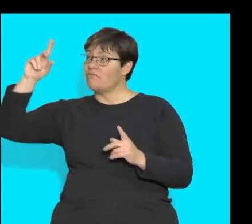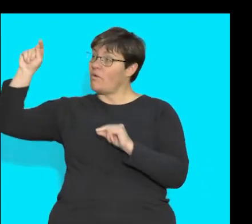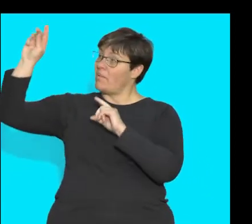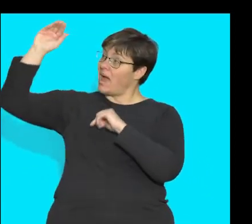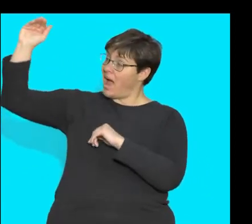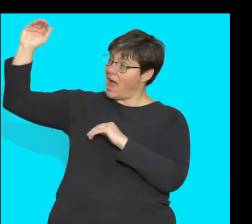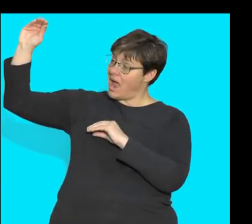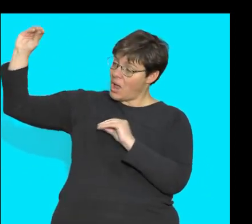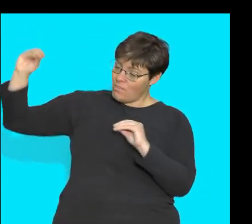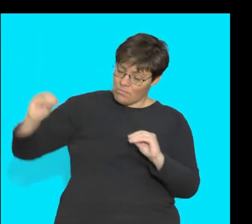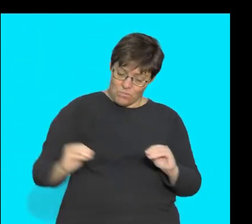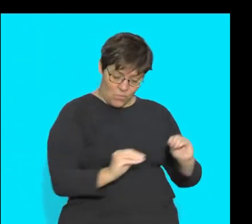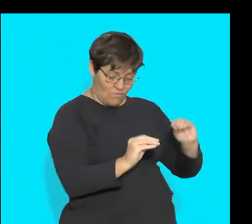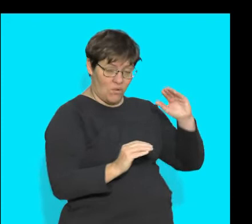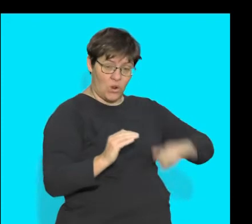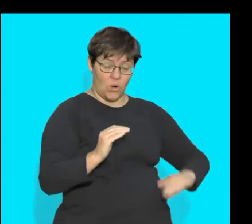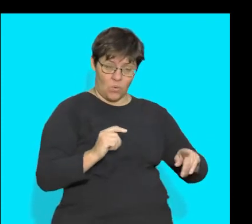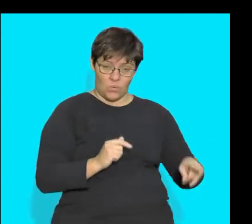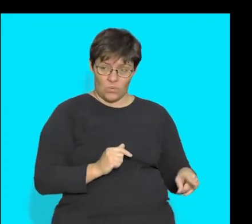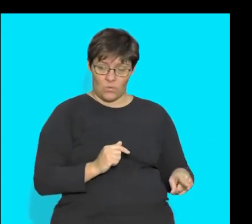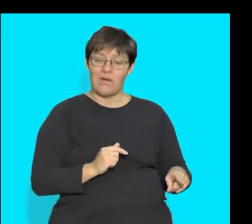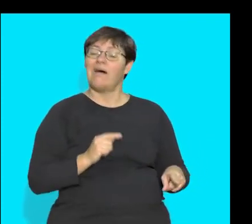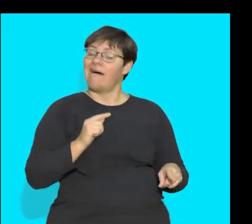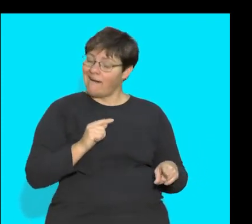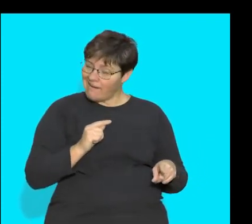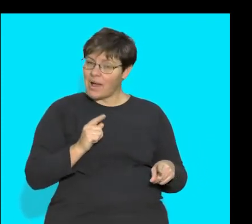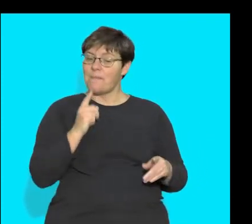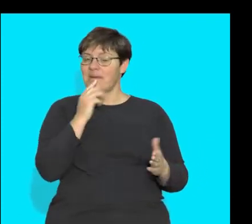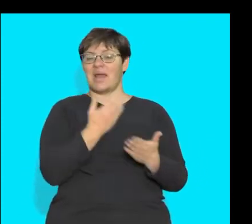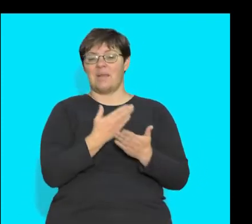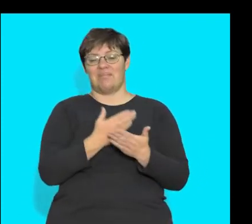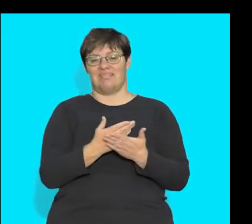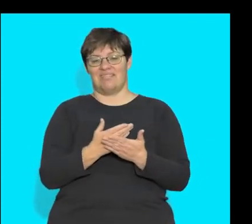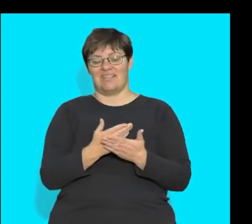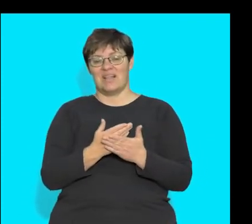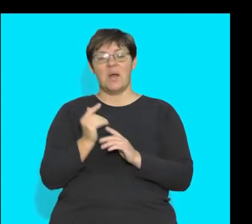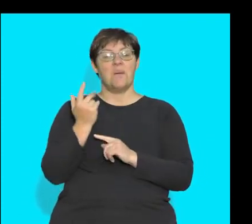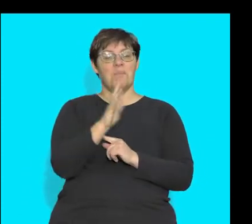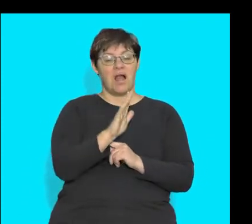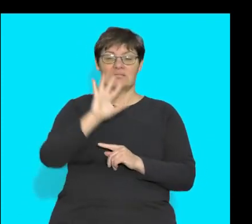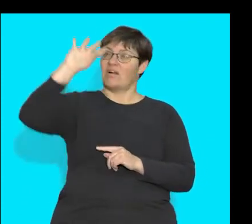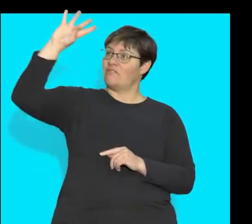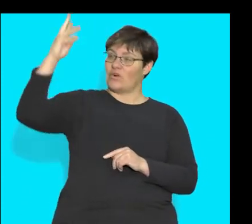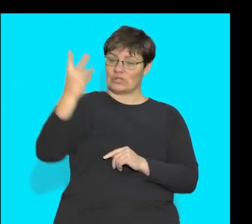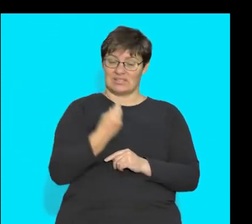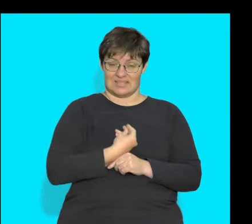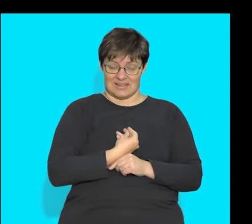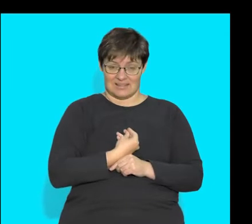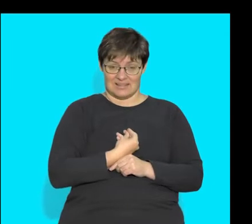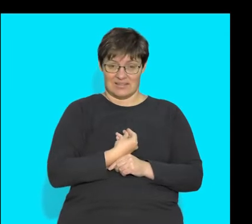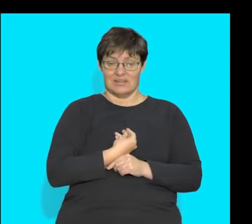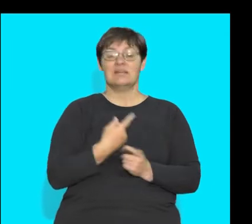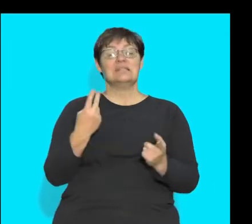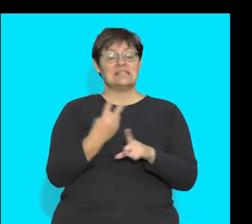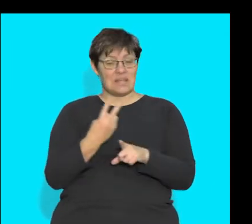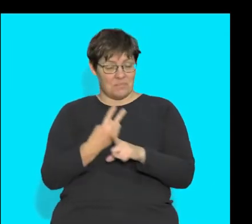moving something from a high to a low, actually enables, right, the plant to photosynthesize.